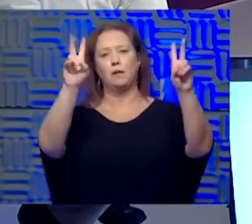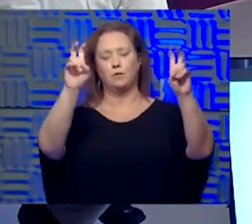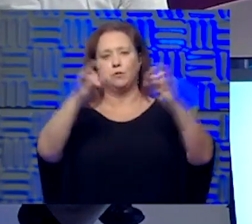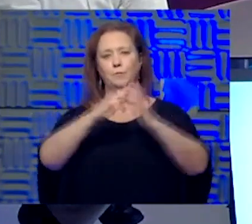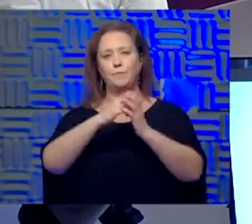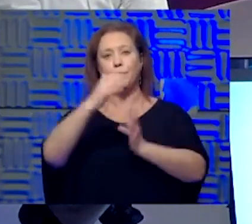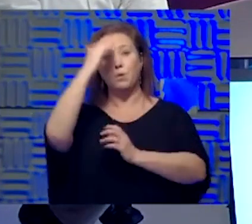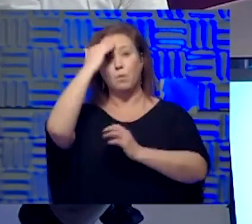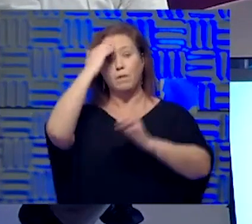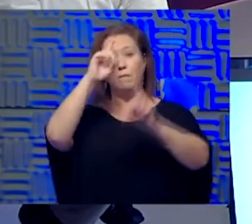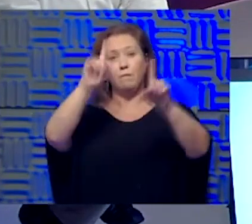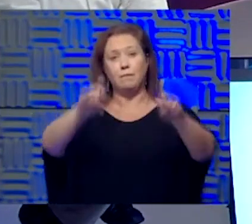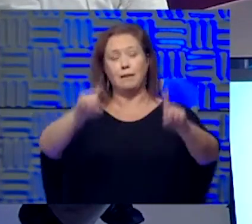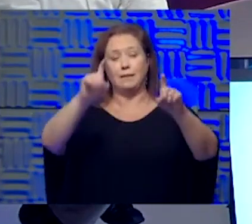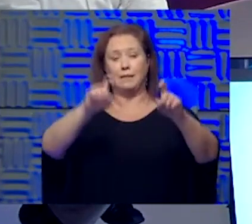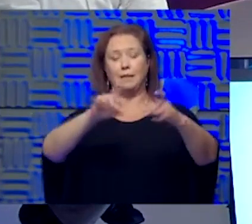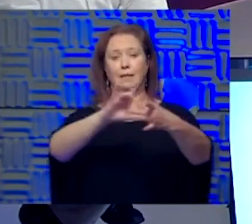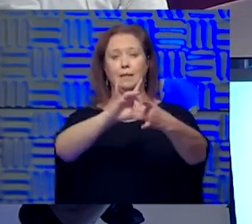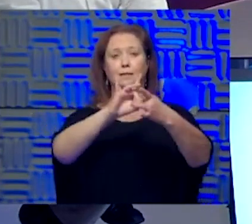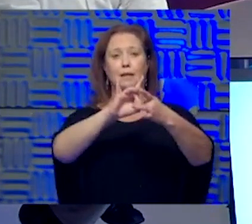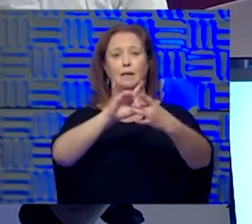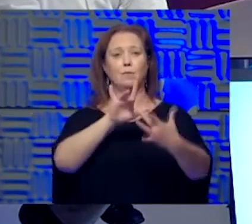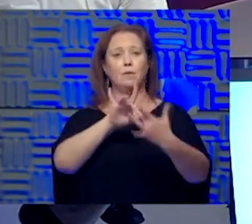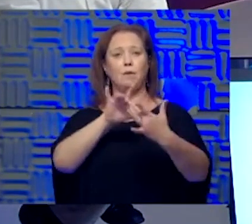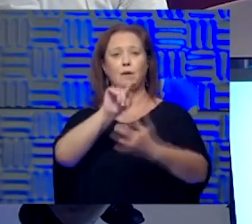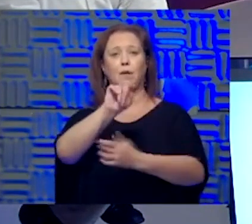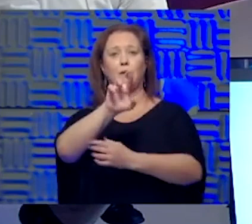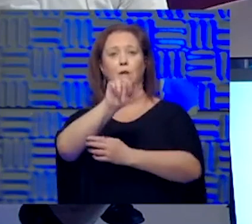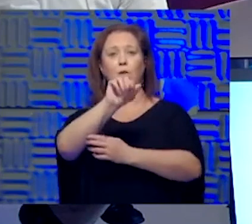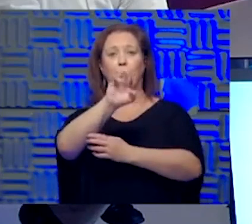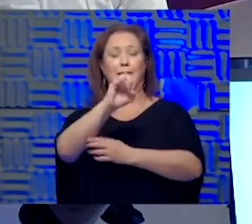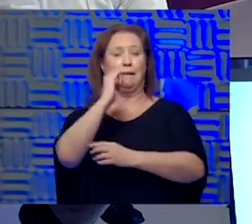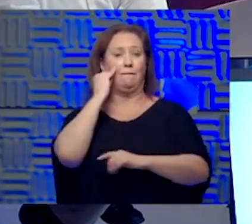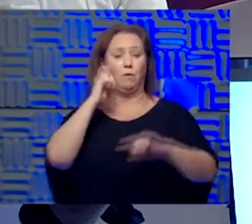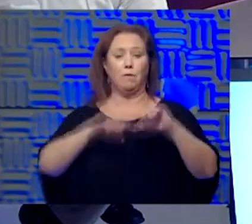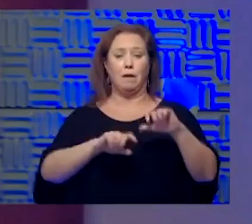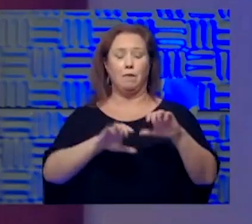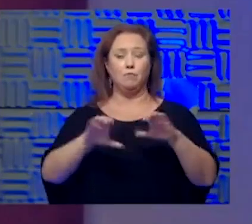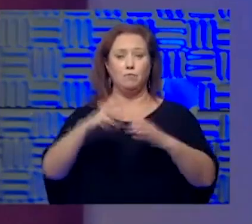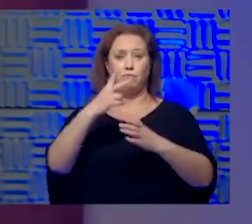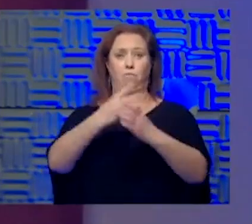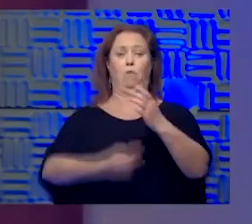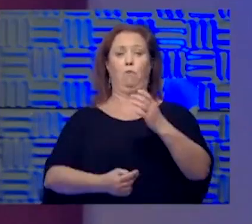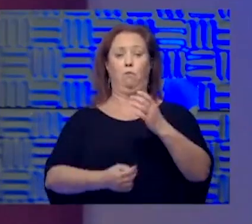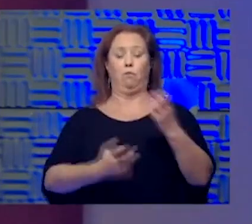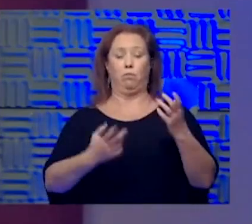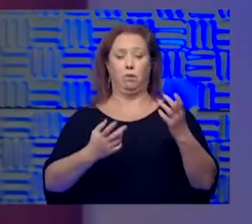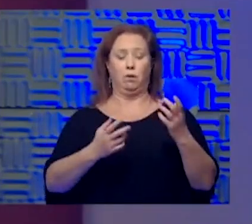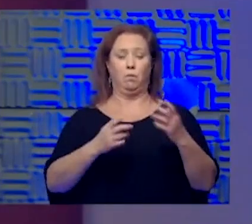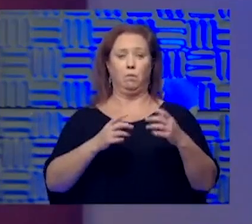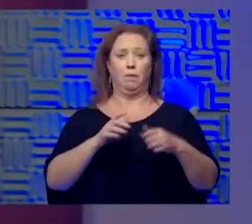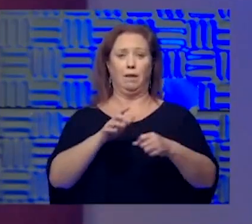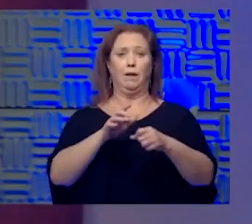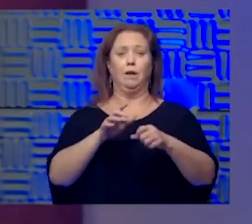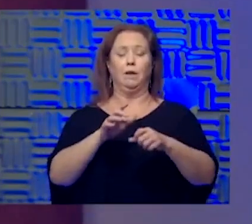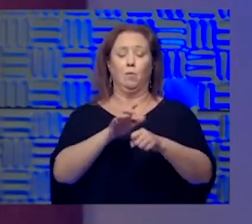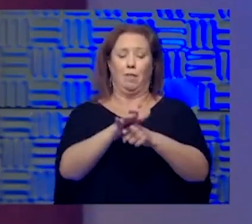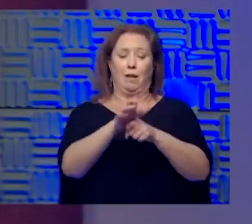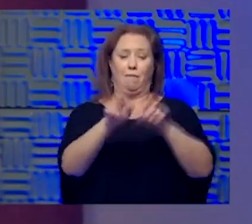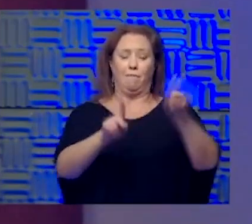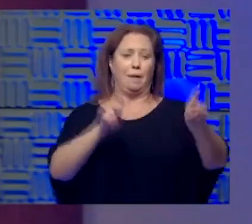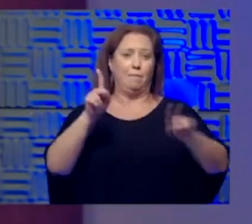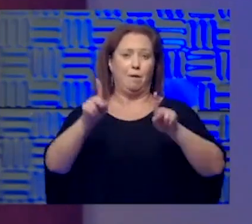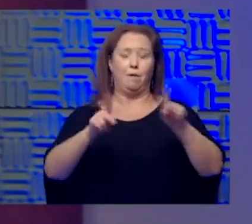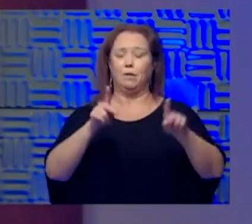that testing goes right hand in hand with contact tracing. If you can't do both with enough manpower to get the job